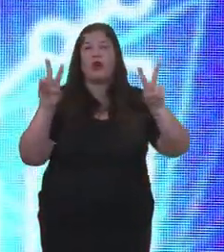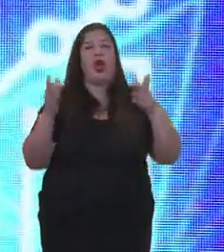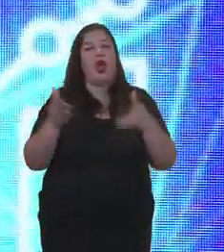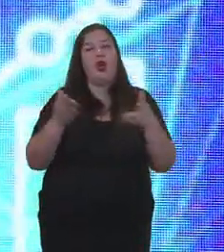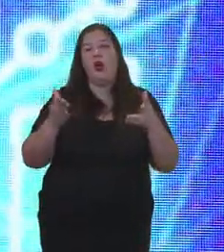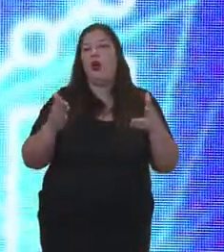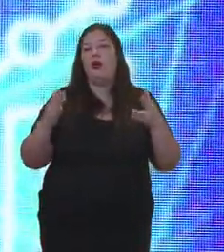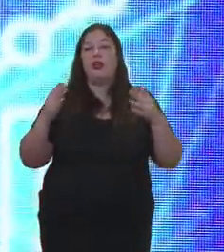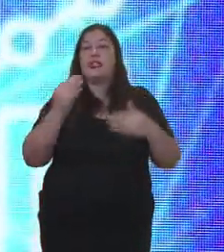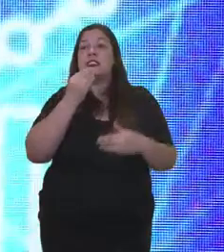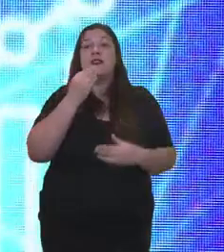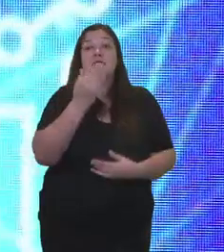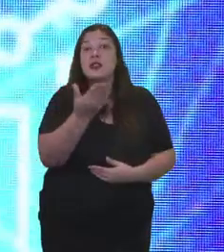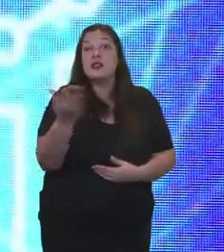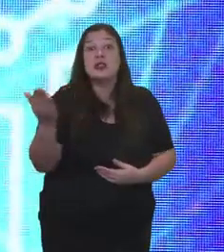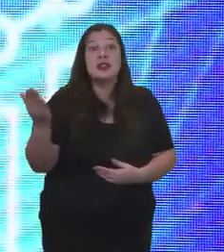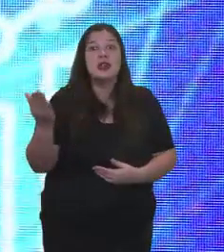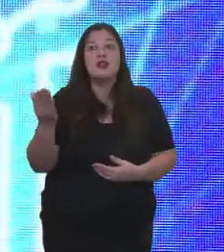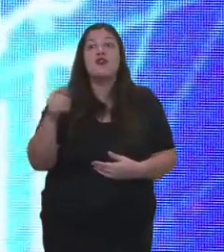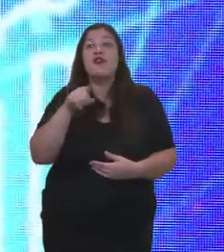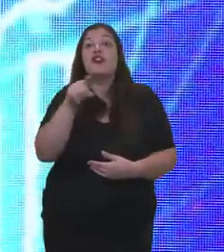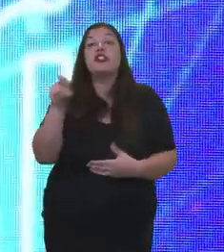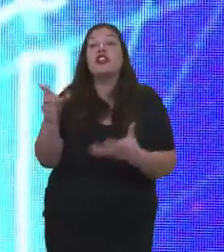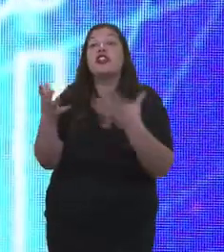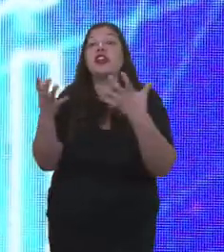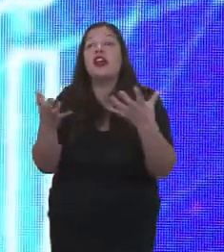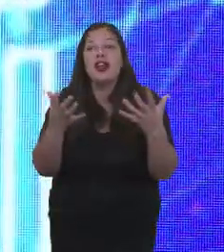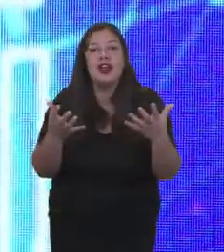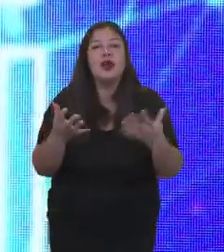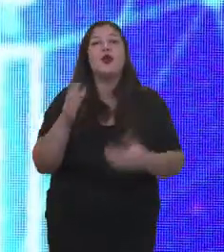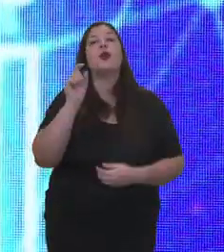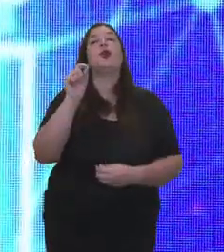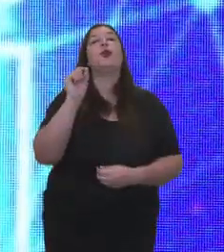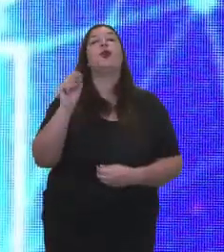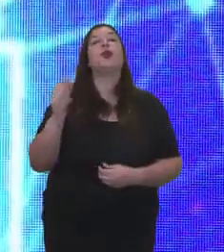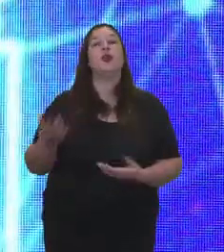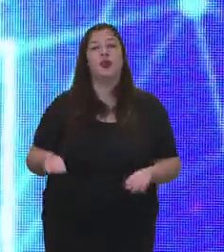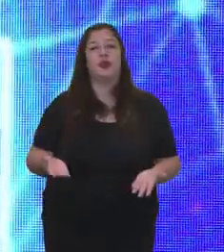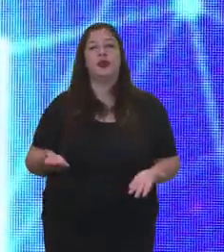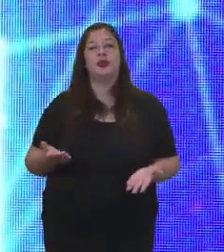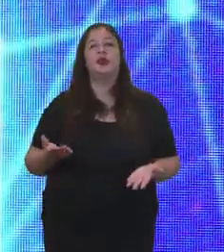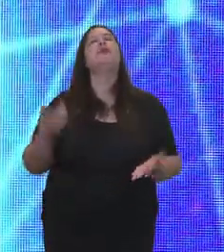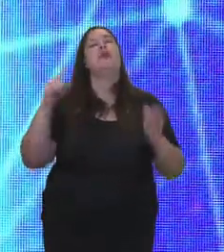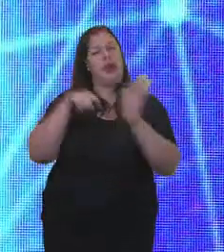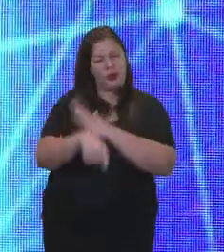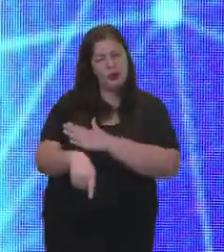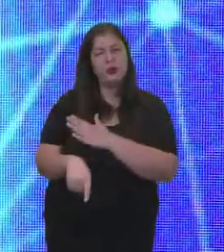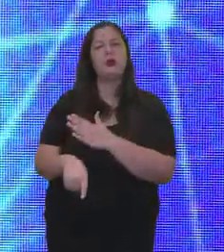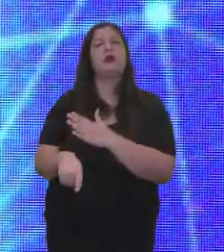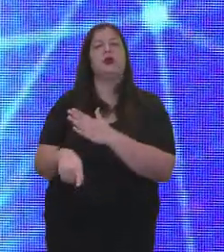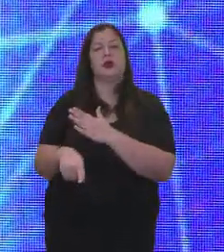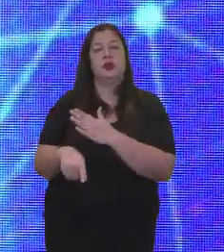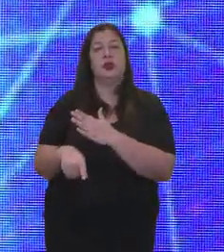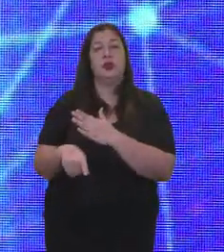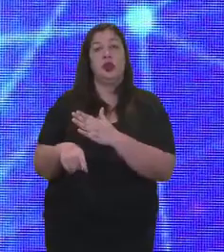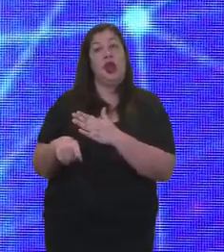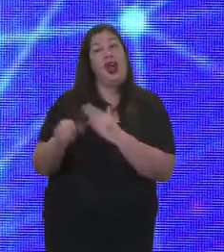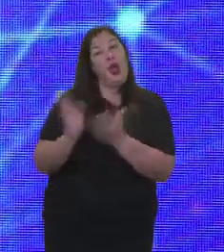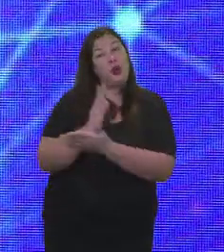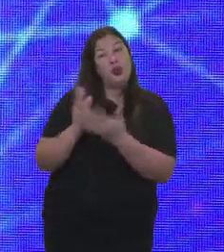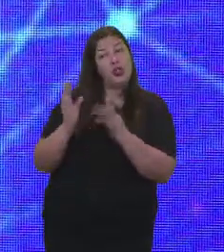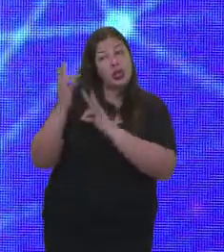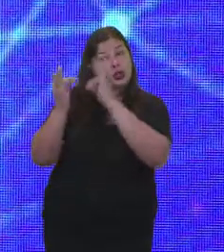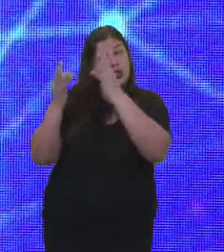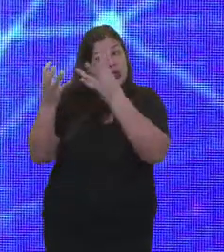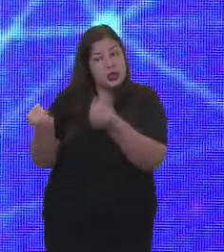blind from our eyes and see the opportunities and ask, what do you want? That's what we ask. Not everybody goes